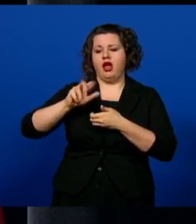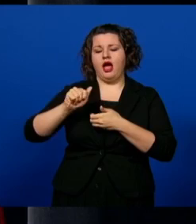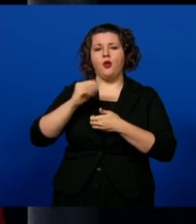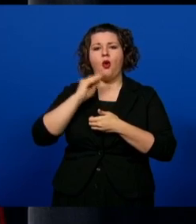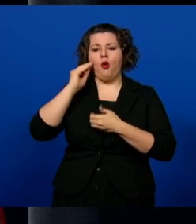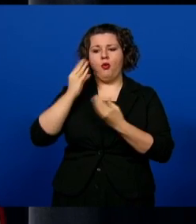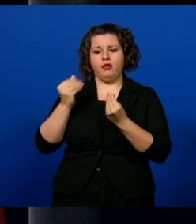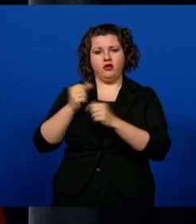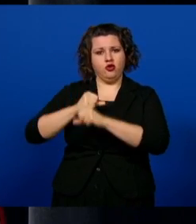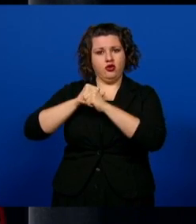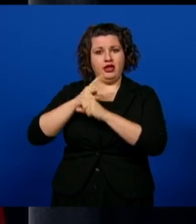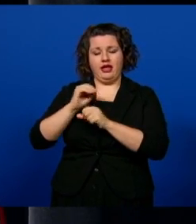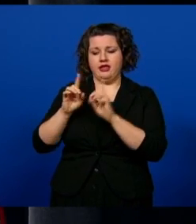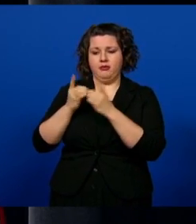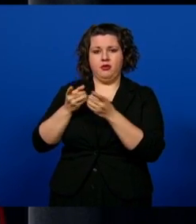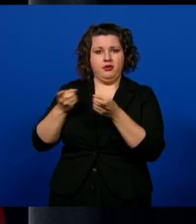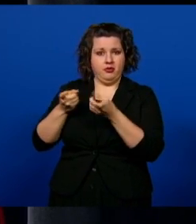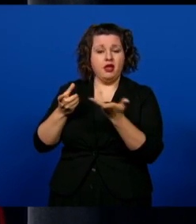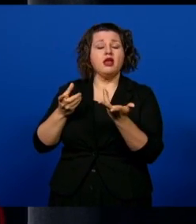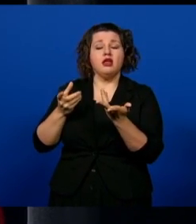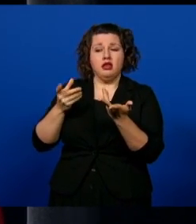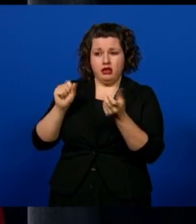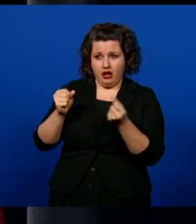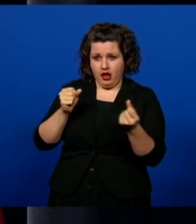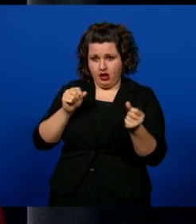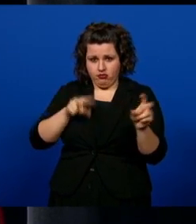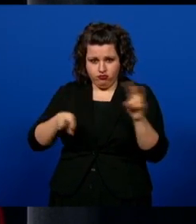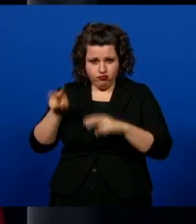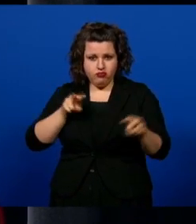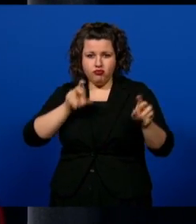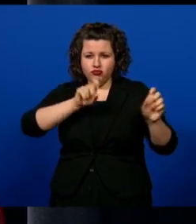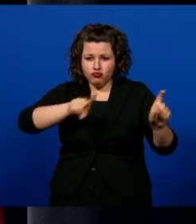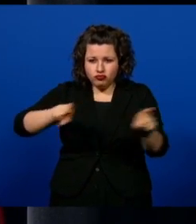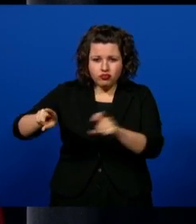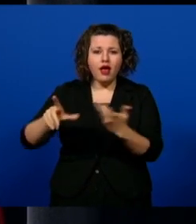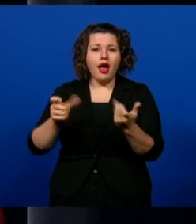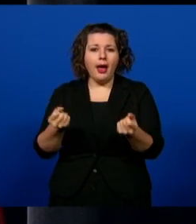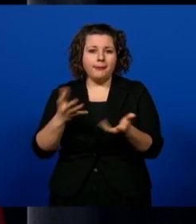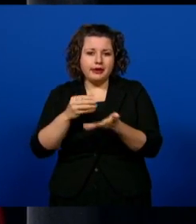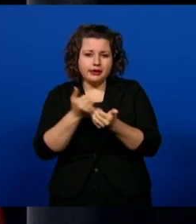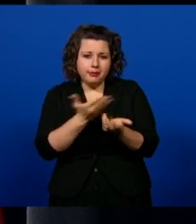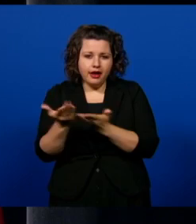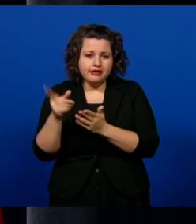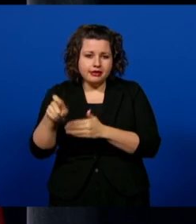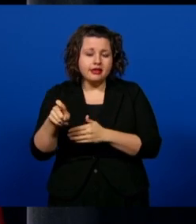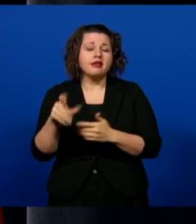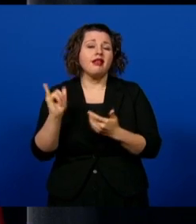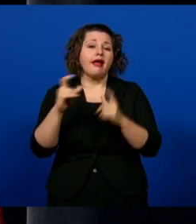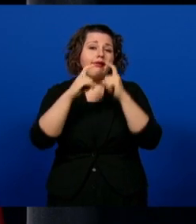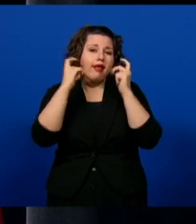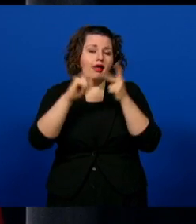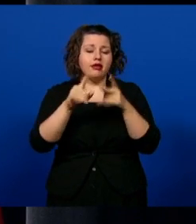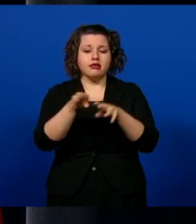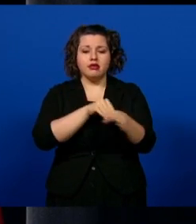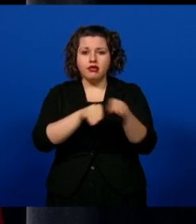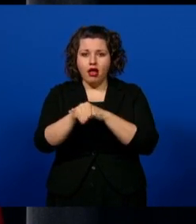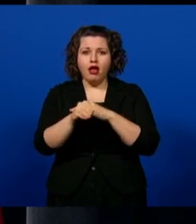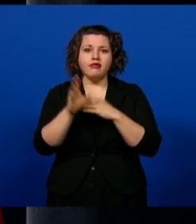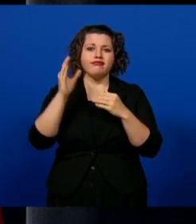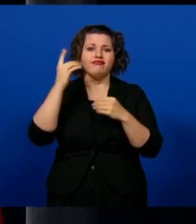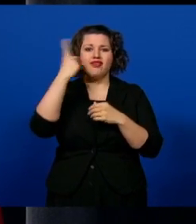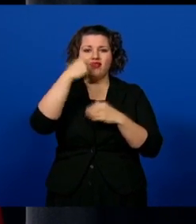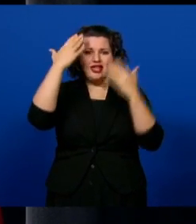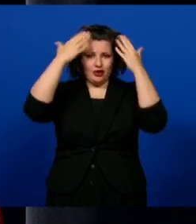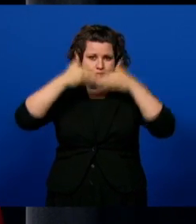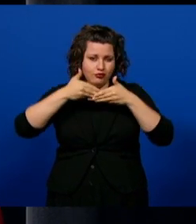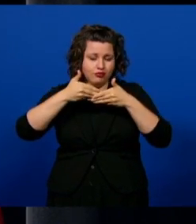to survey the needs of schools and provide as many of the requested supplies as possible, such as masks, gloves, and face shields,